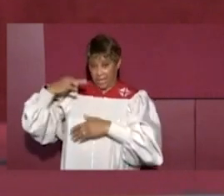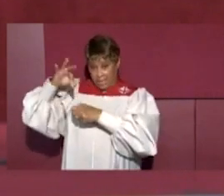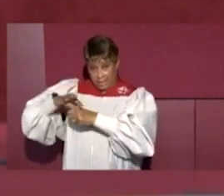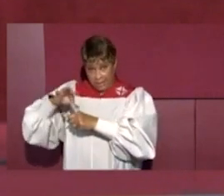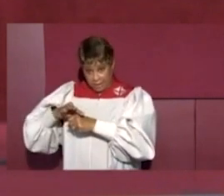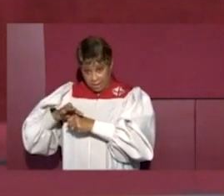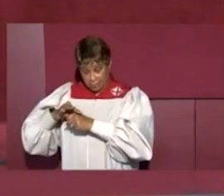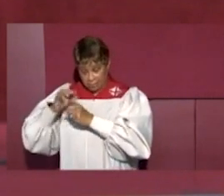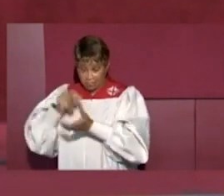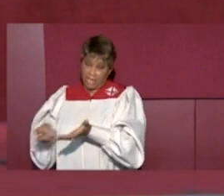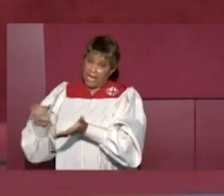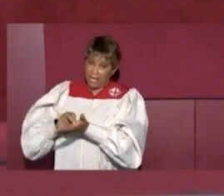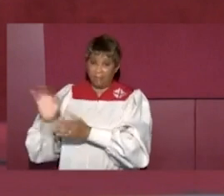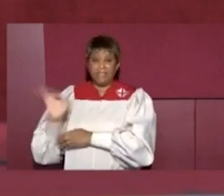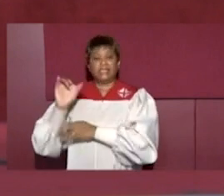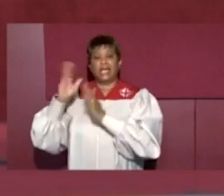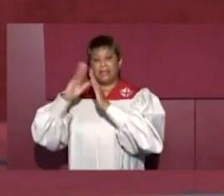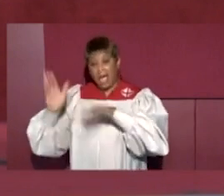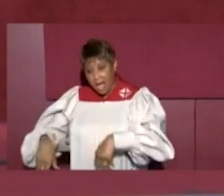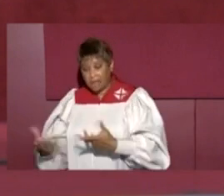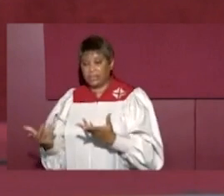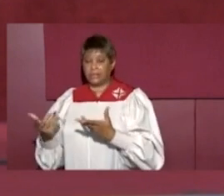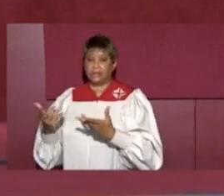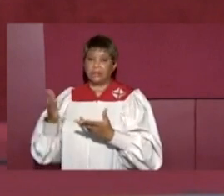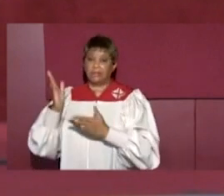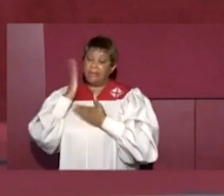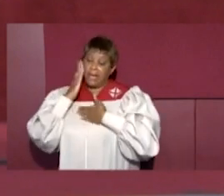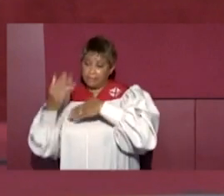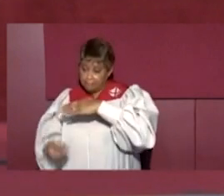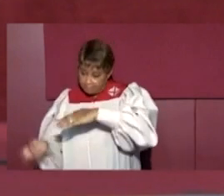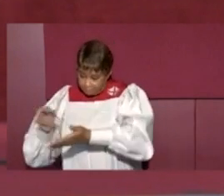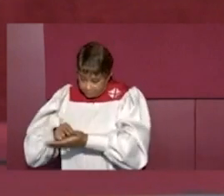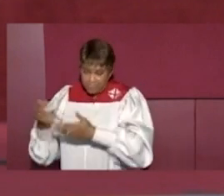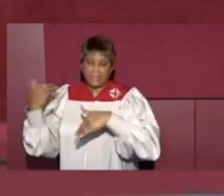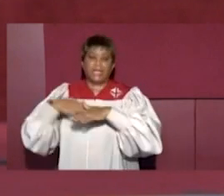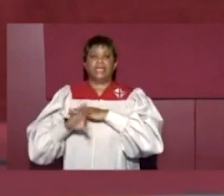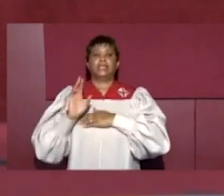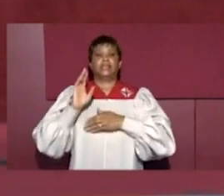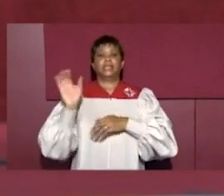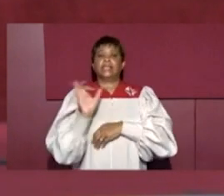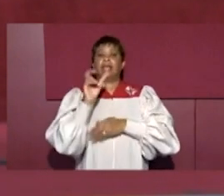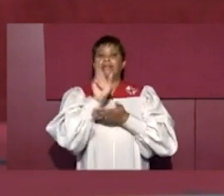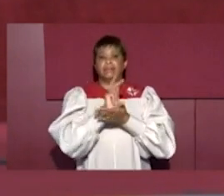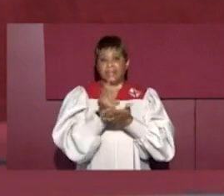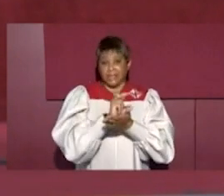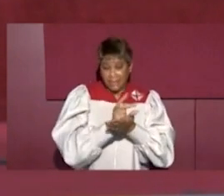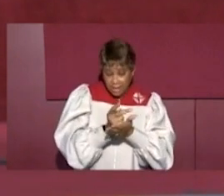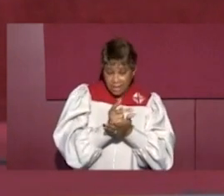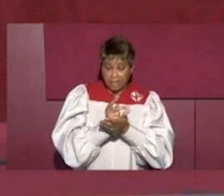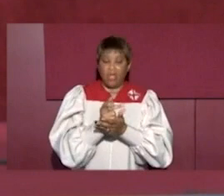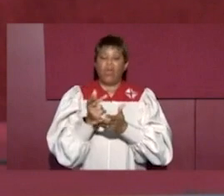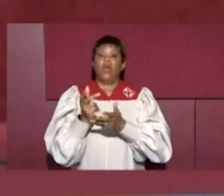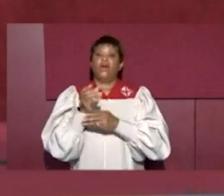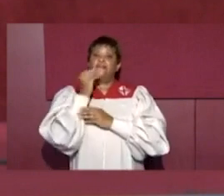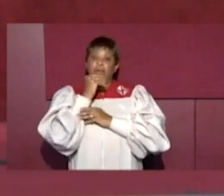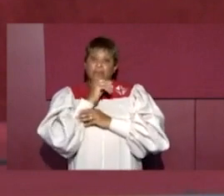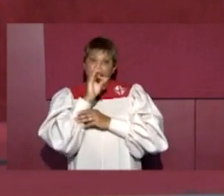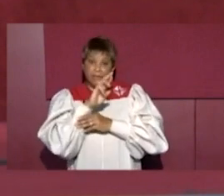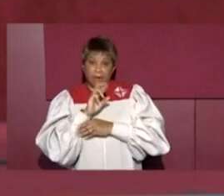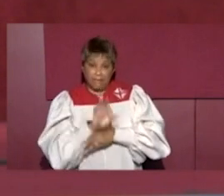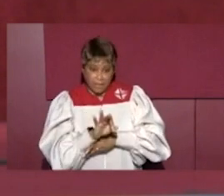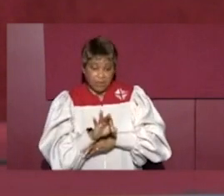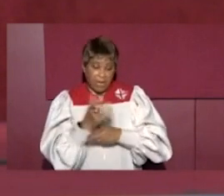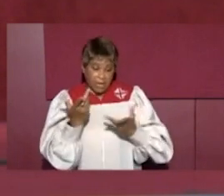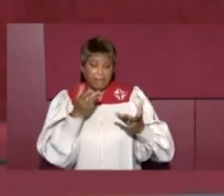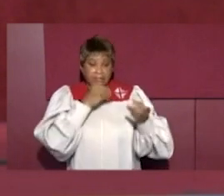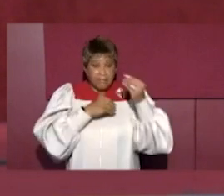same house, out of the same bed, went into the same kitchen. All the same food was in the refrigerator. They ate the same breakfast